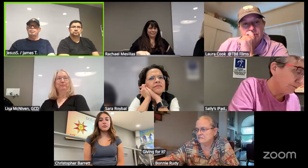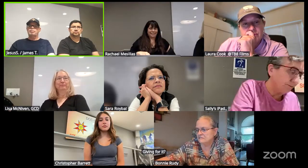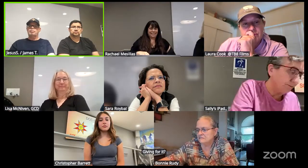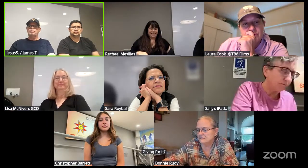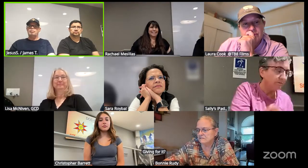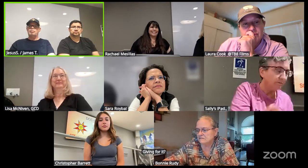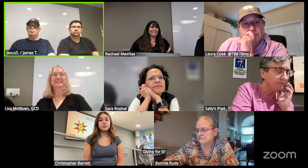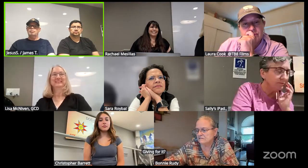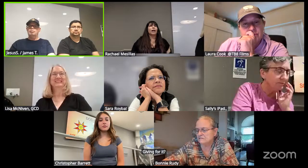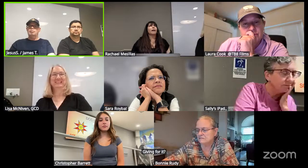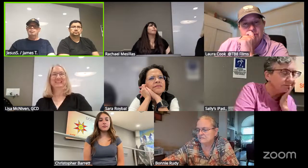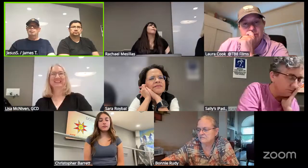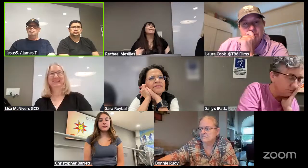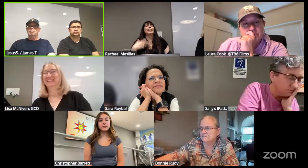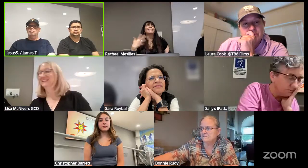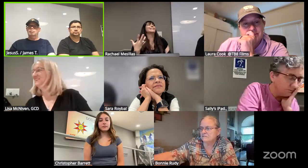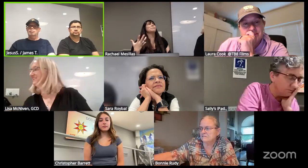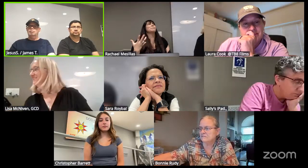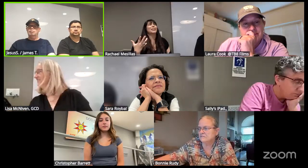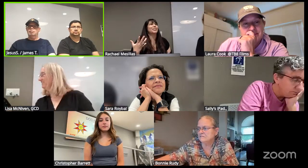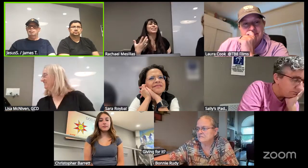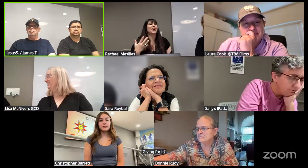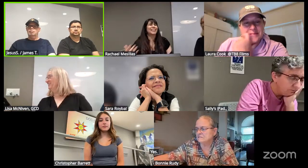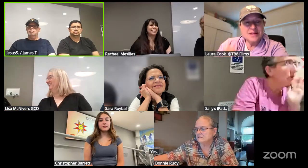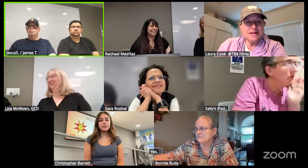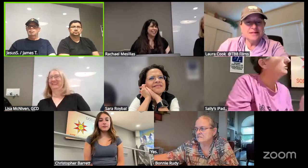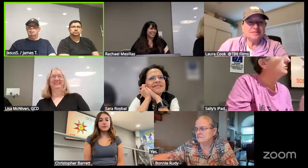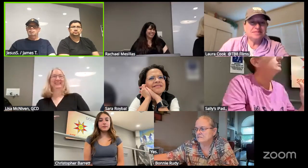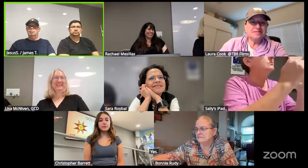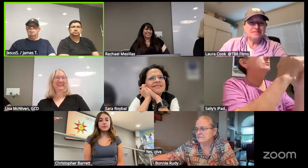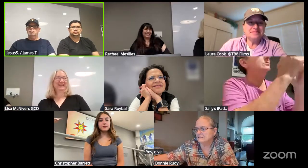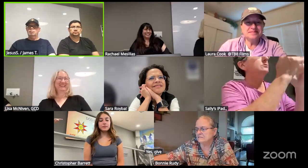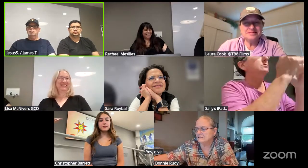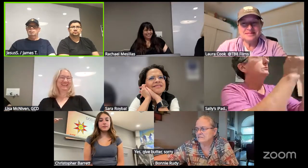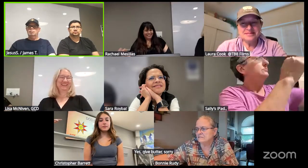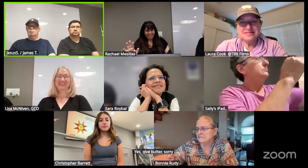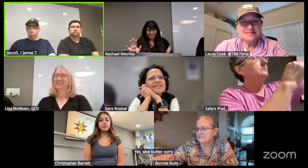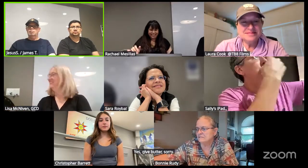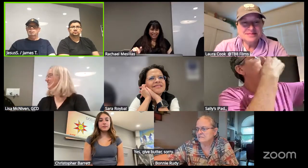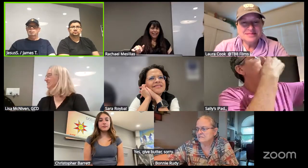Give Give butter. Yes, give butter, sorry.